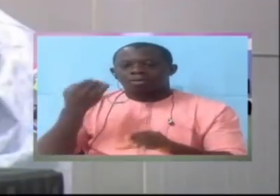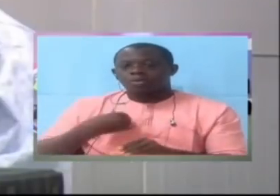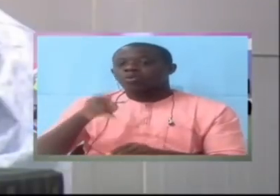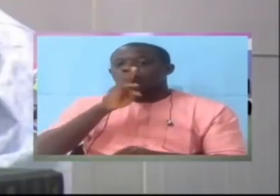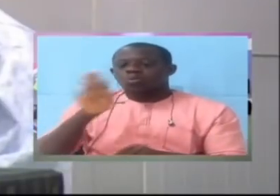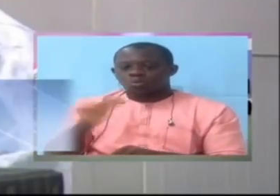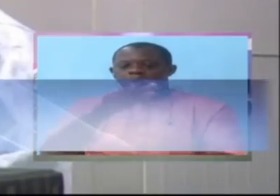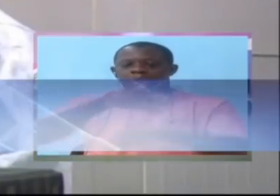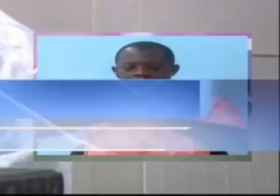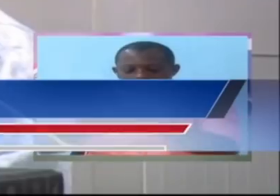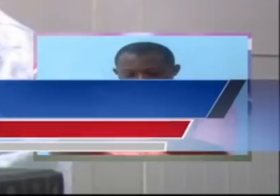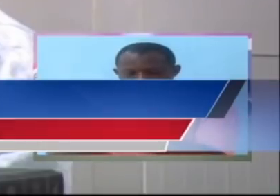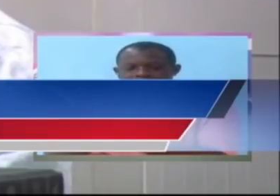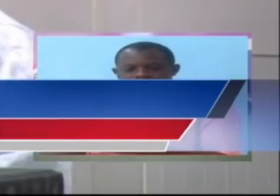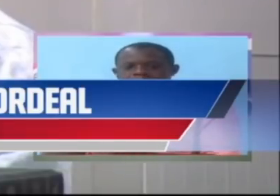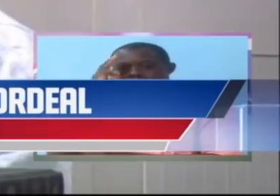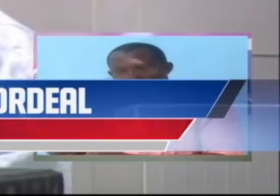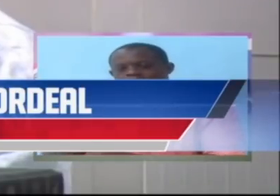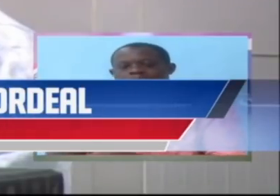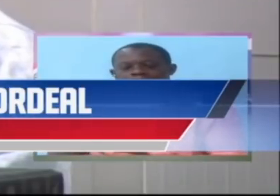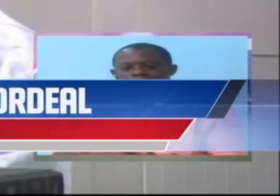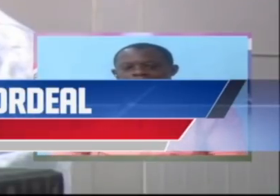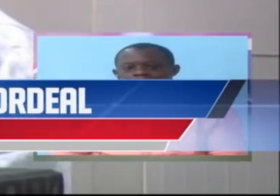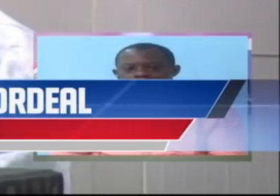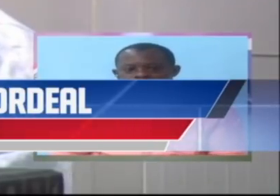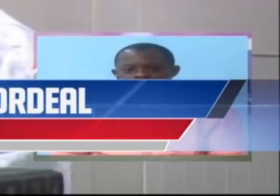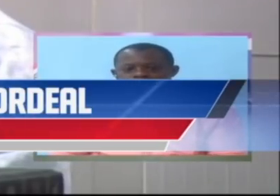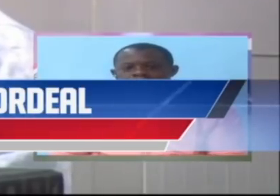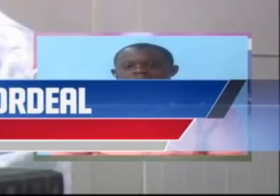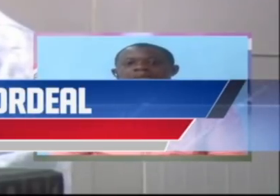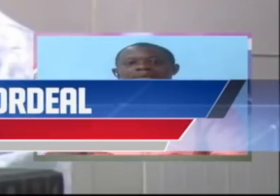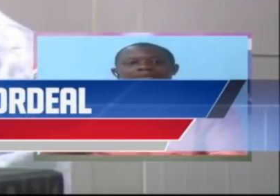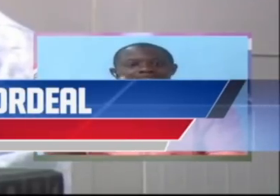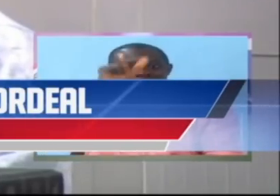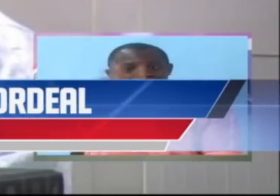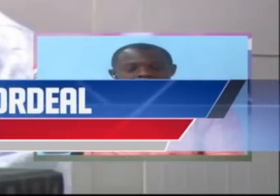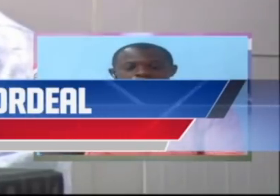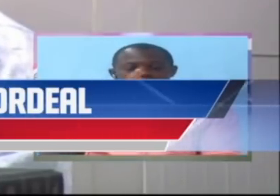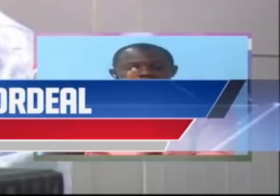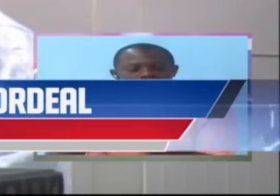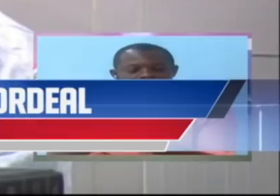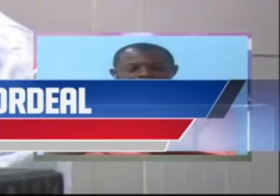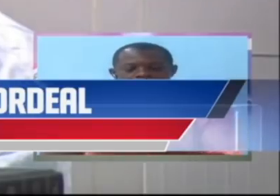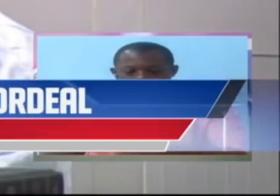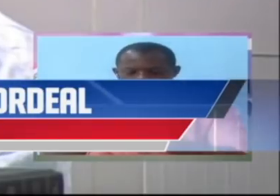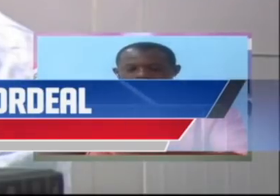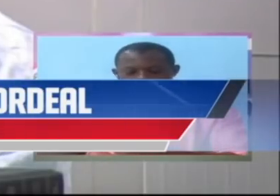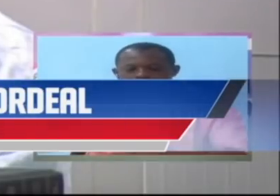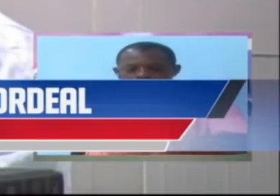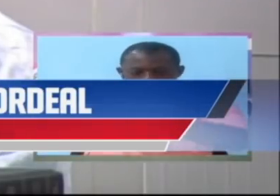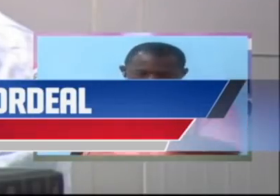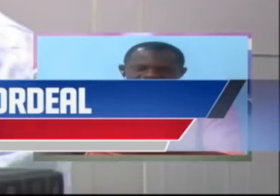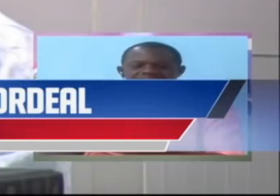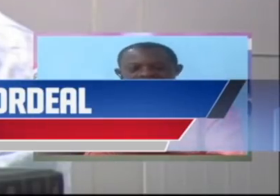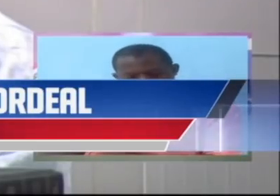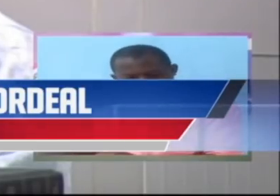5 occasions, and each time he was arrested, he would either be tortured or electrocuted by the members of the NIA. He told the commission that he has